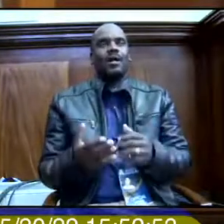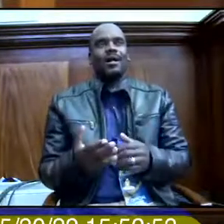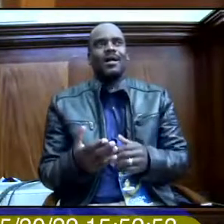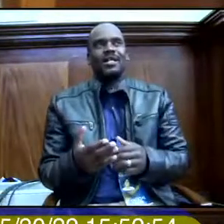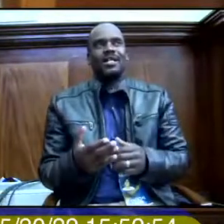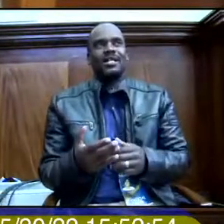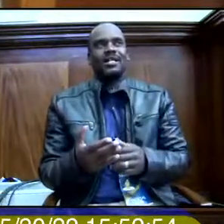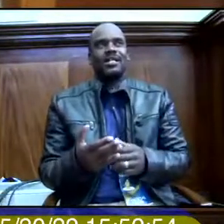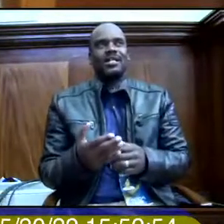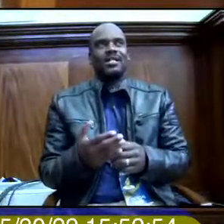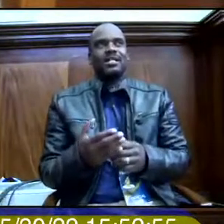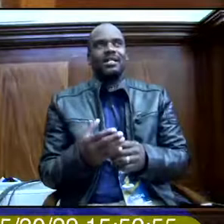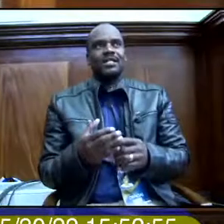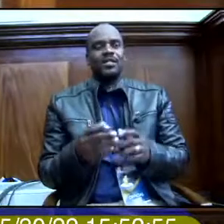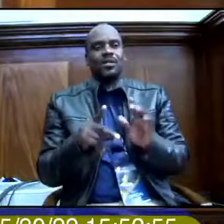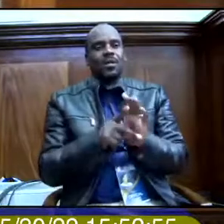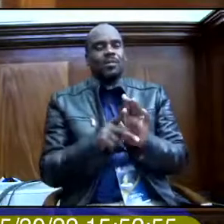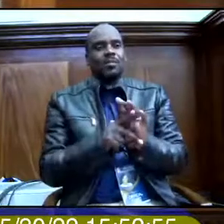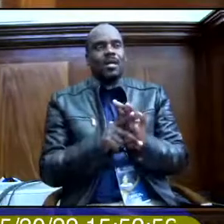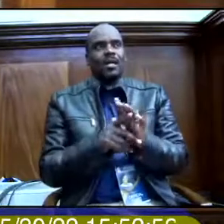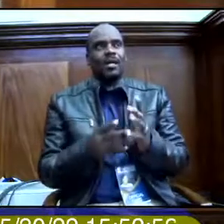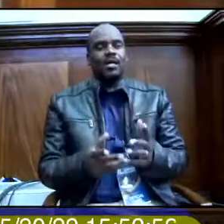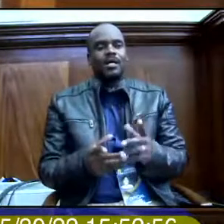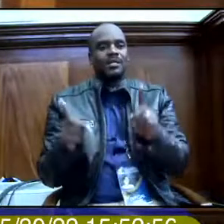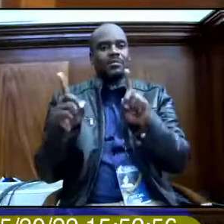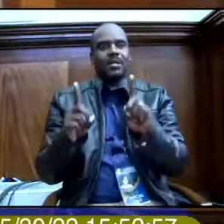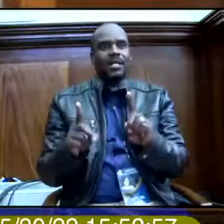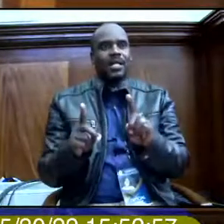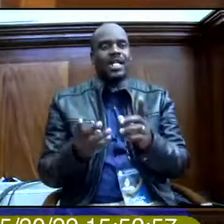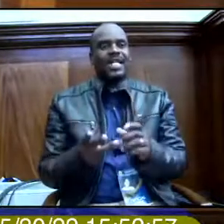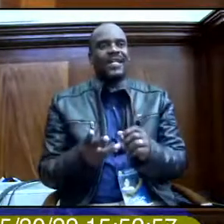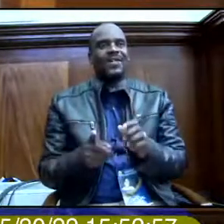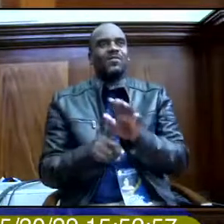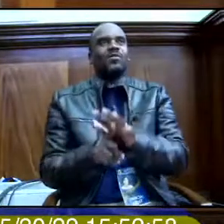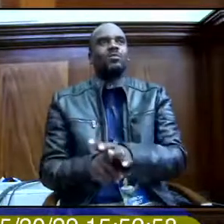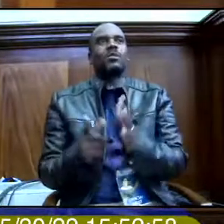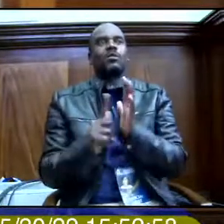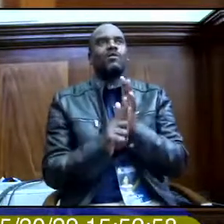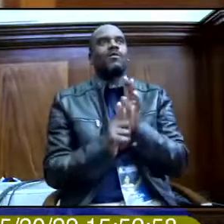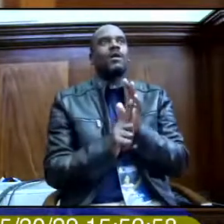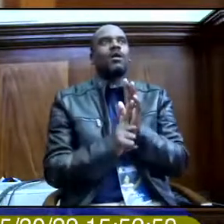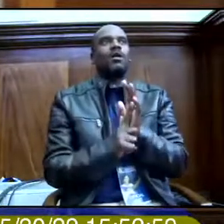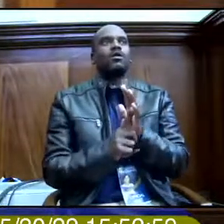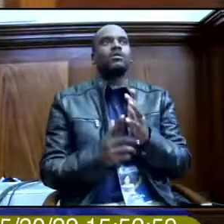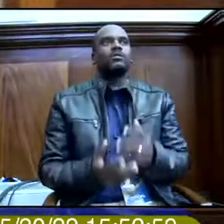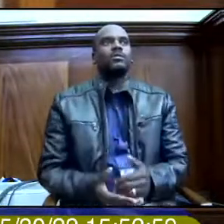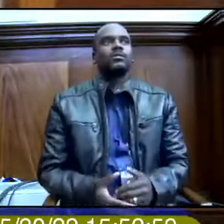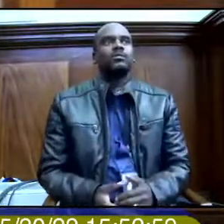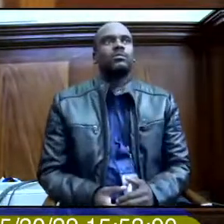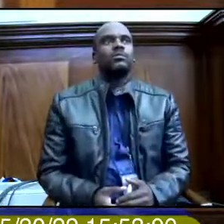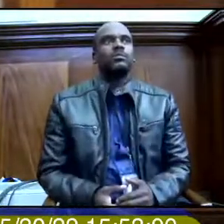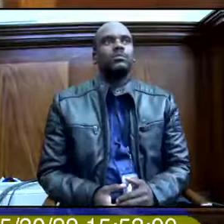gathering into planned transgressions and enforcement of the laws as they exist